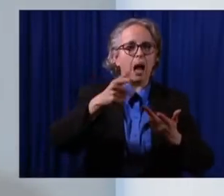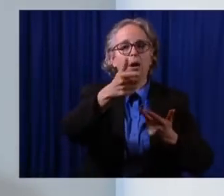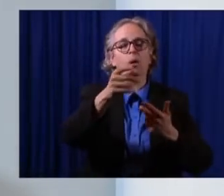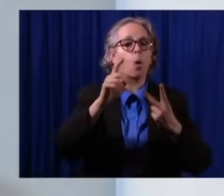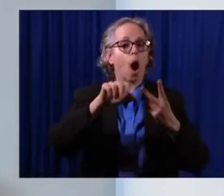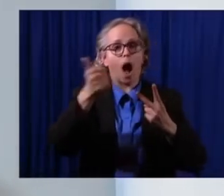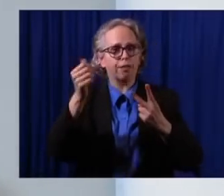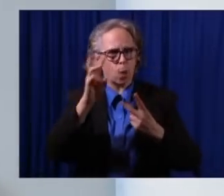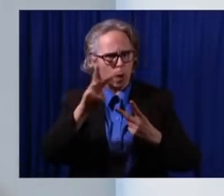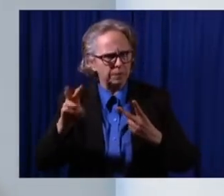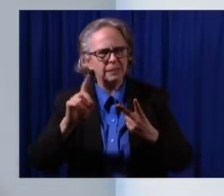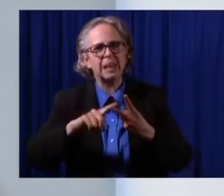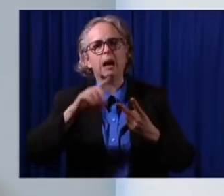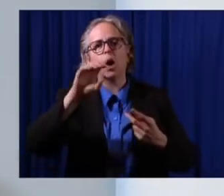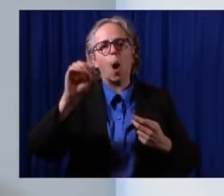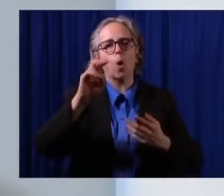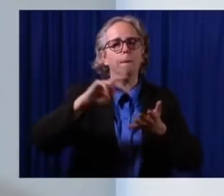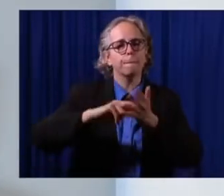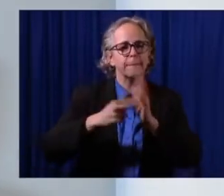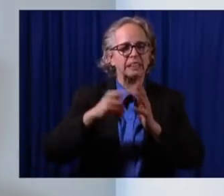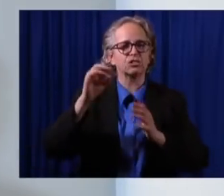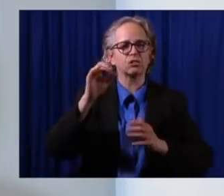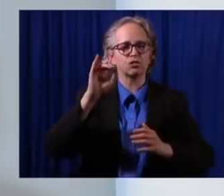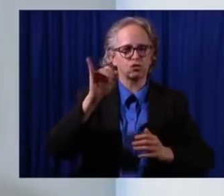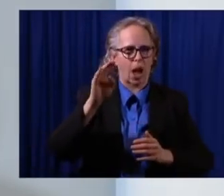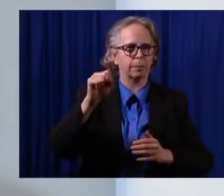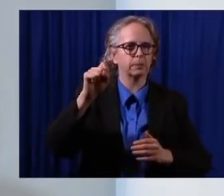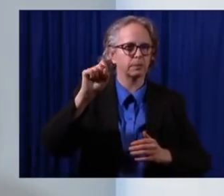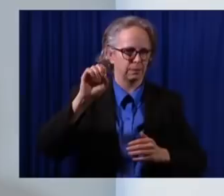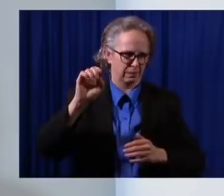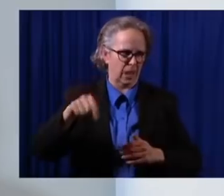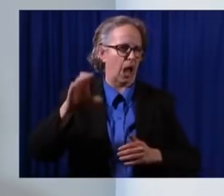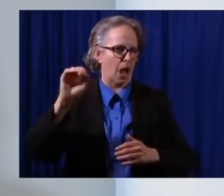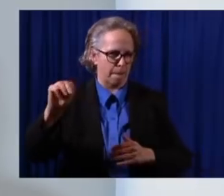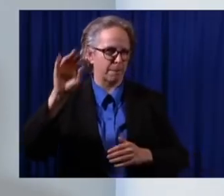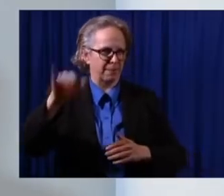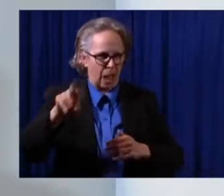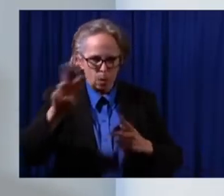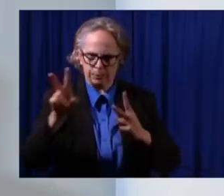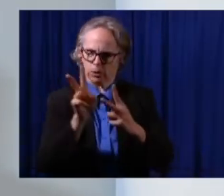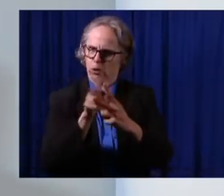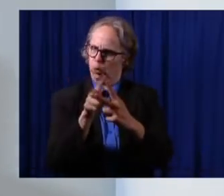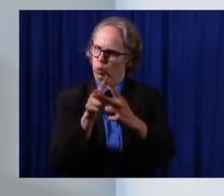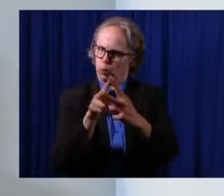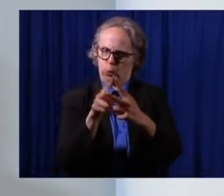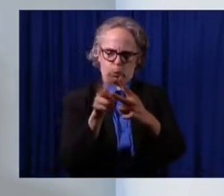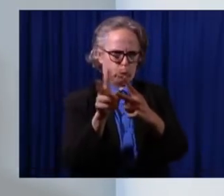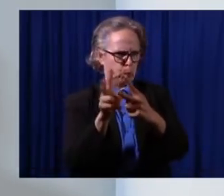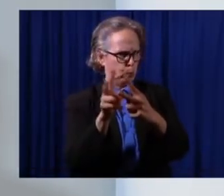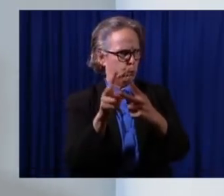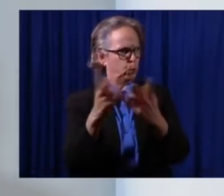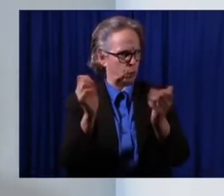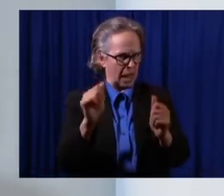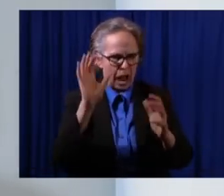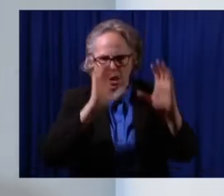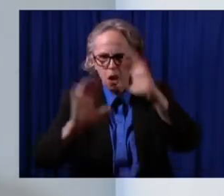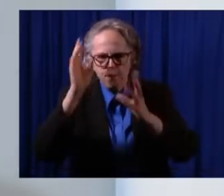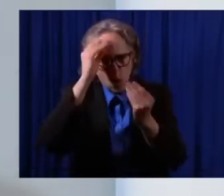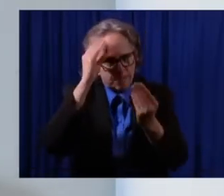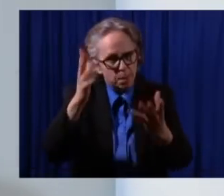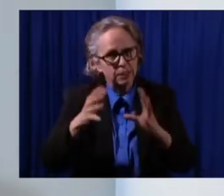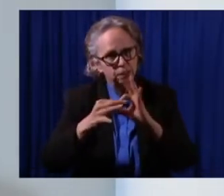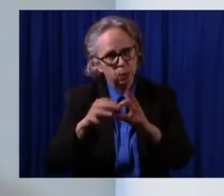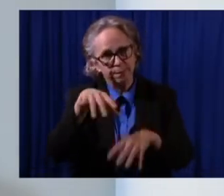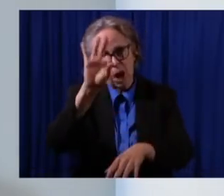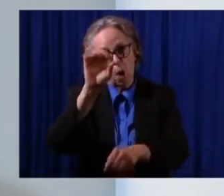them. Now, on sports, we, back in May, announced the beginning of a 3-phase